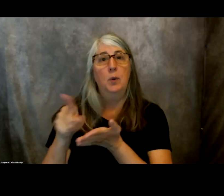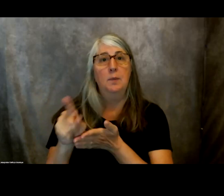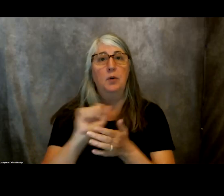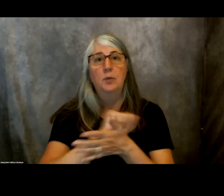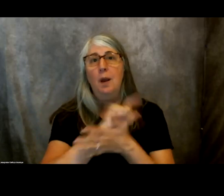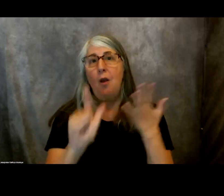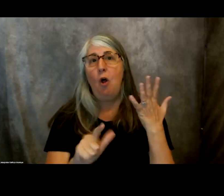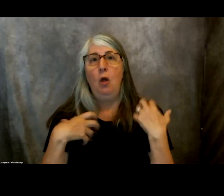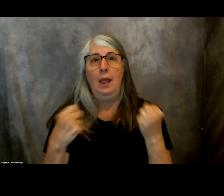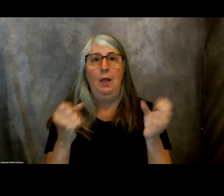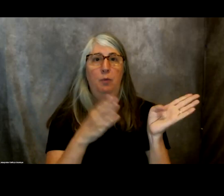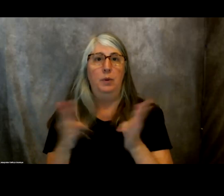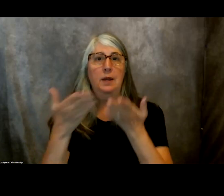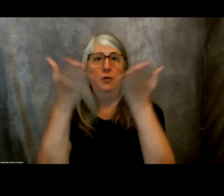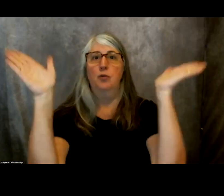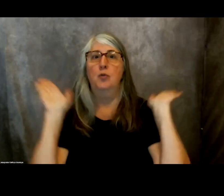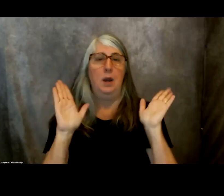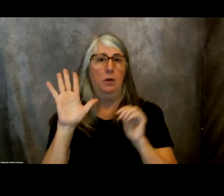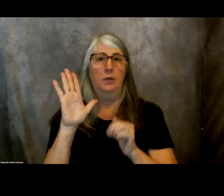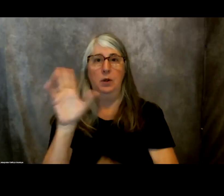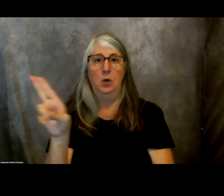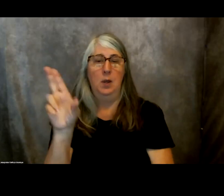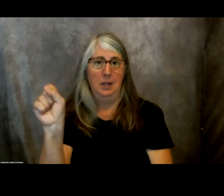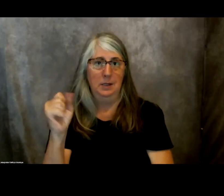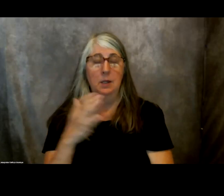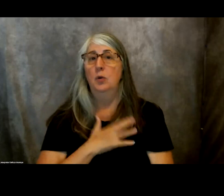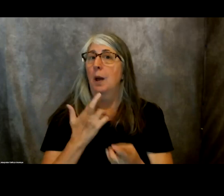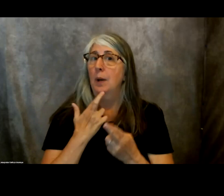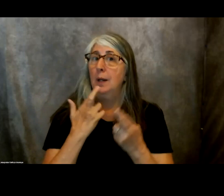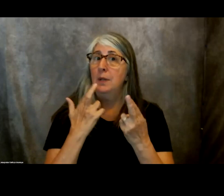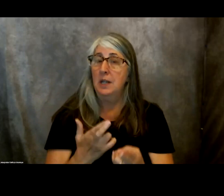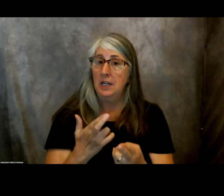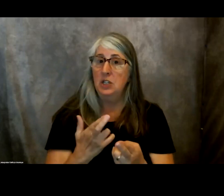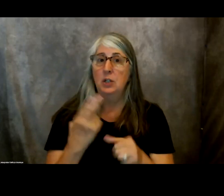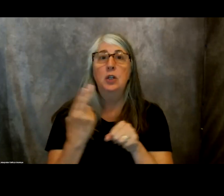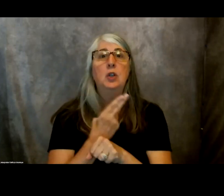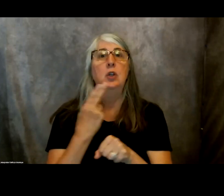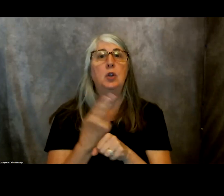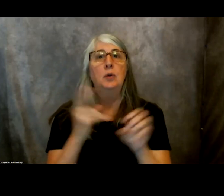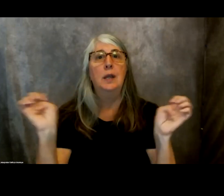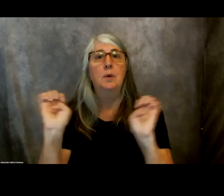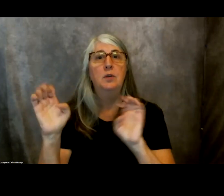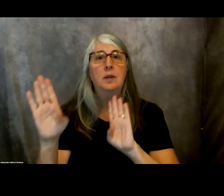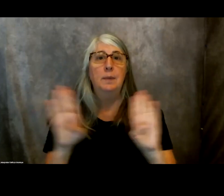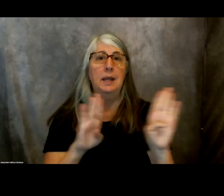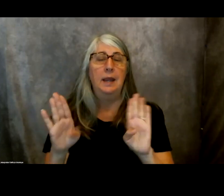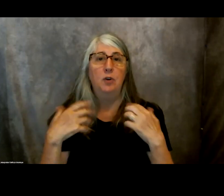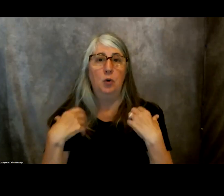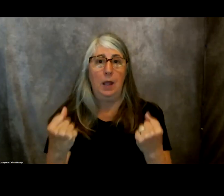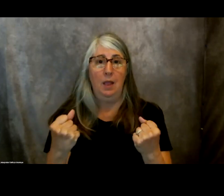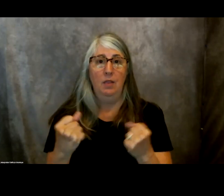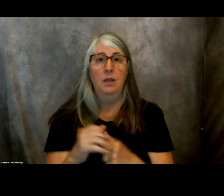health plans throughout the nation. My recommendation is to use emergency behavioral health for those